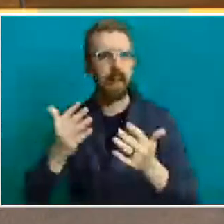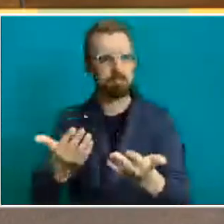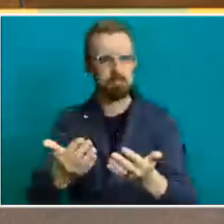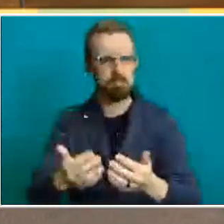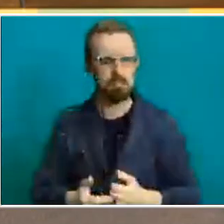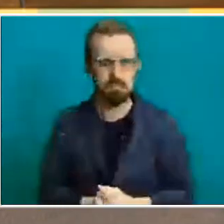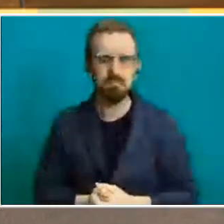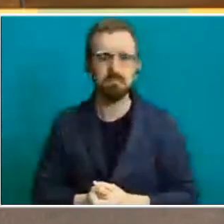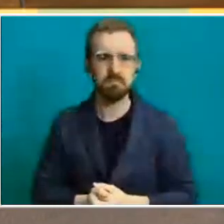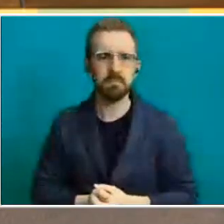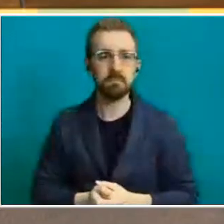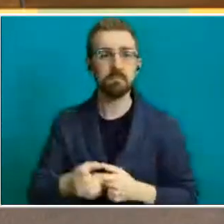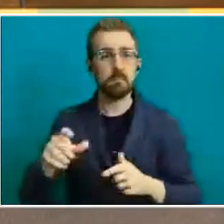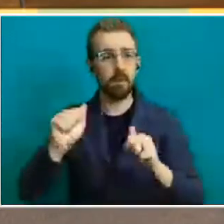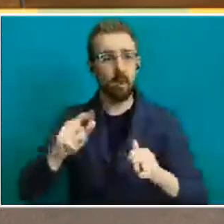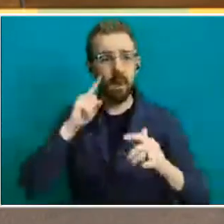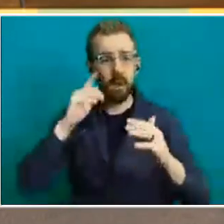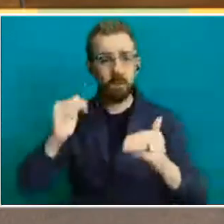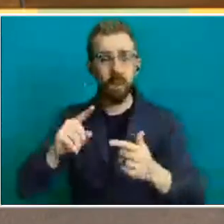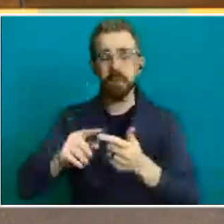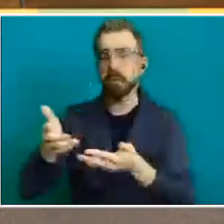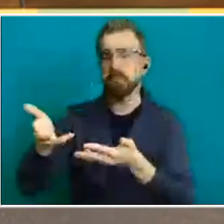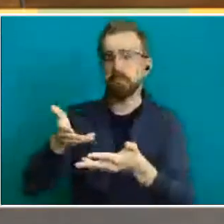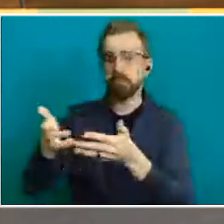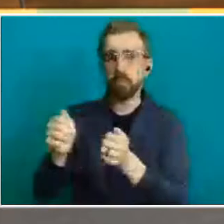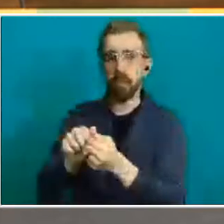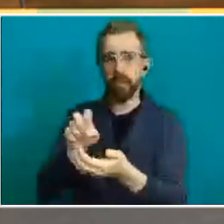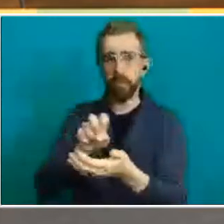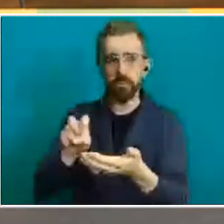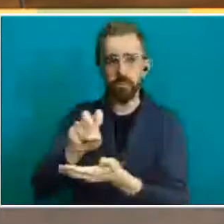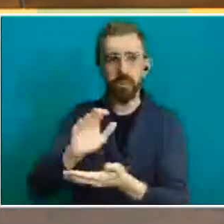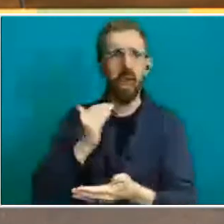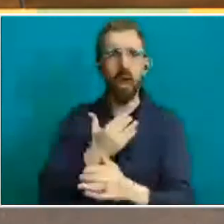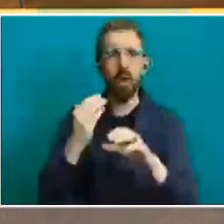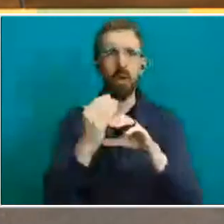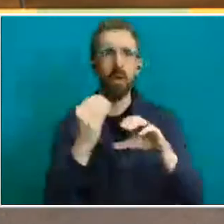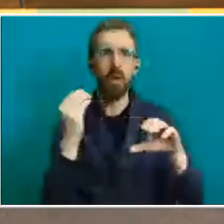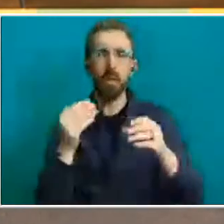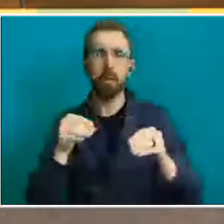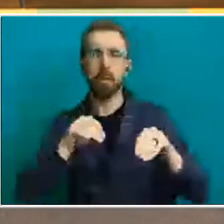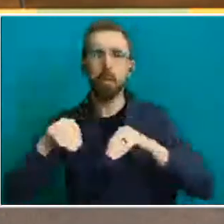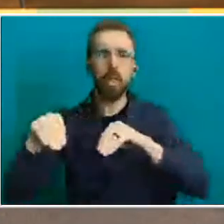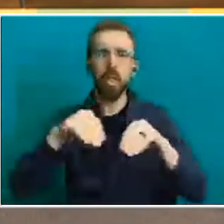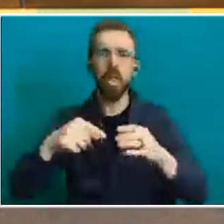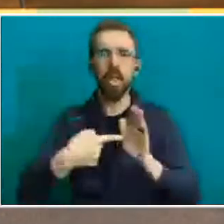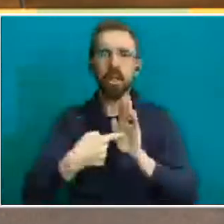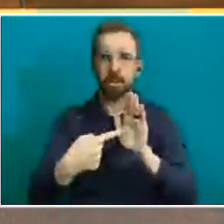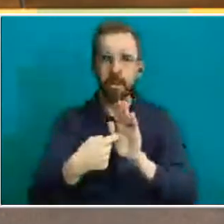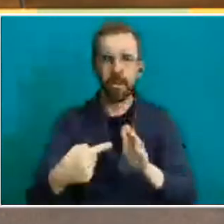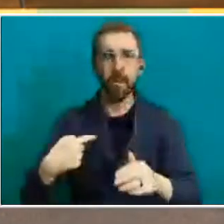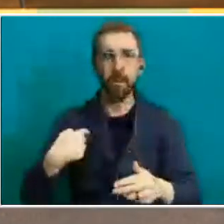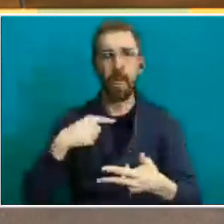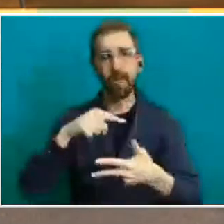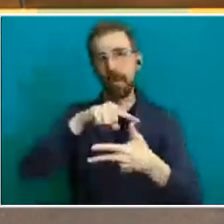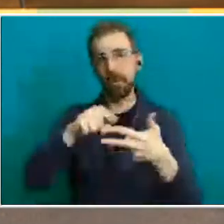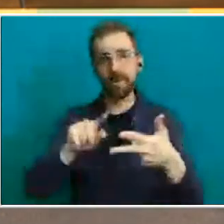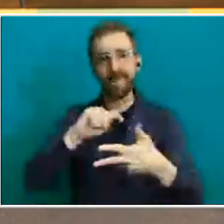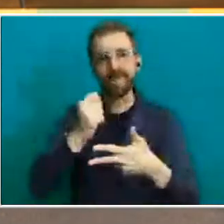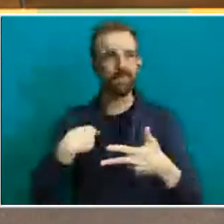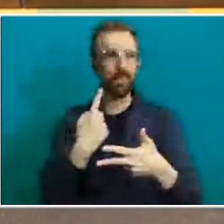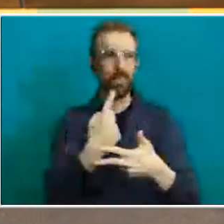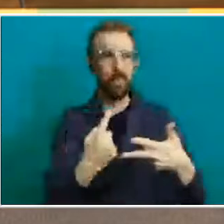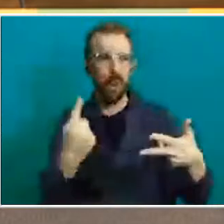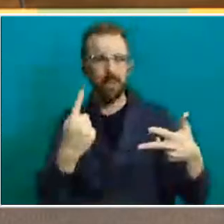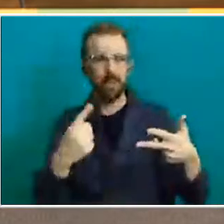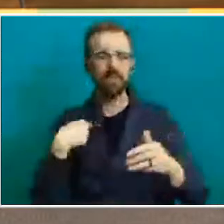They can expect to interact with the Journey. It's our mobile exhibit. We're one of 3 teams that go across the country to underrepresented communities and areas